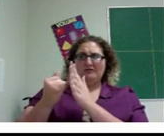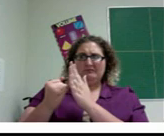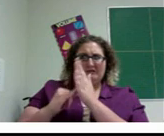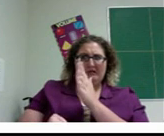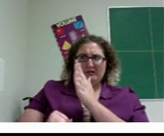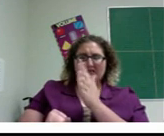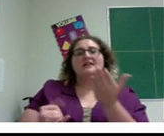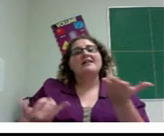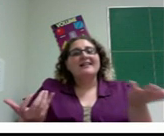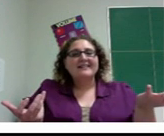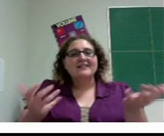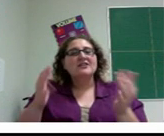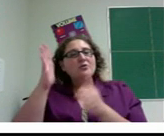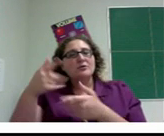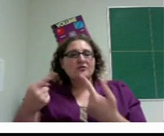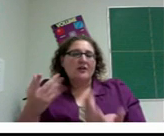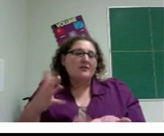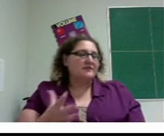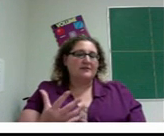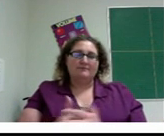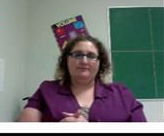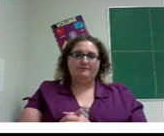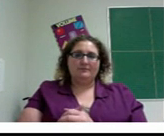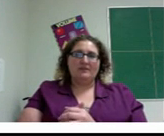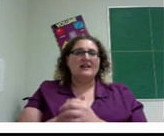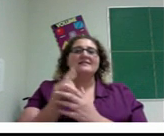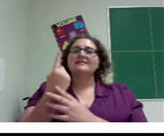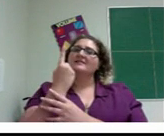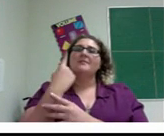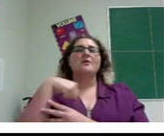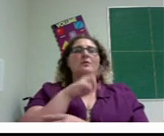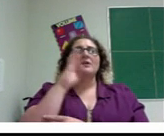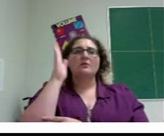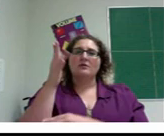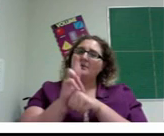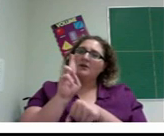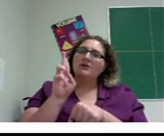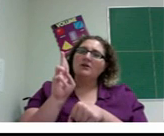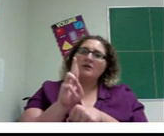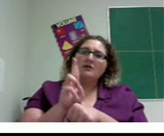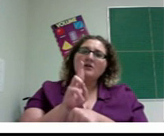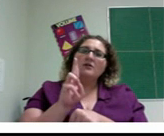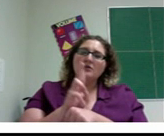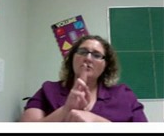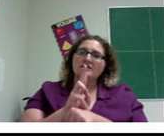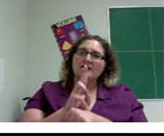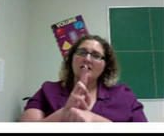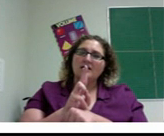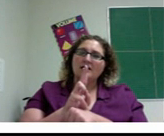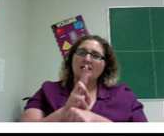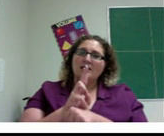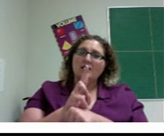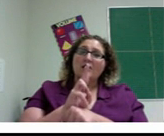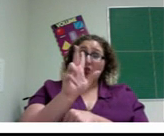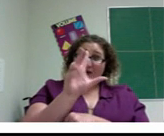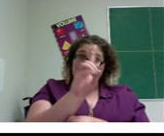this. This is one of those things that we'll be using to be able to see figures, but I'm not going to be asking you to draw these over and